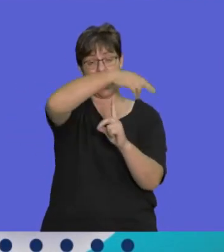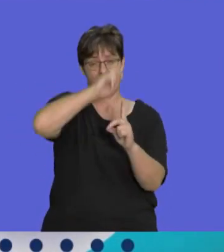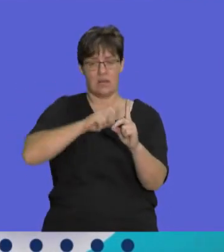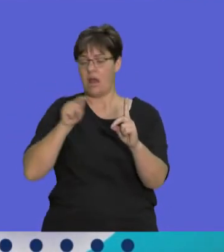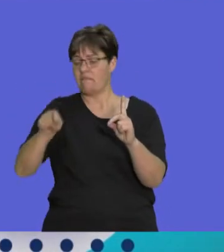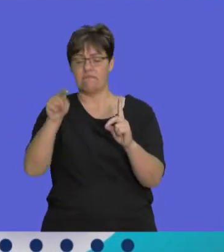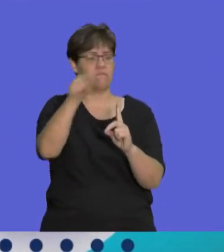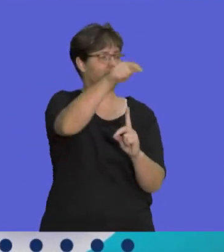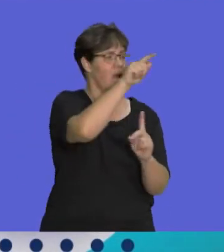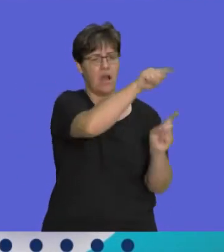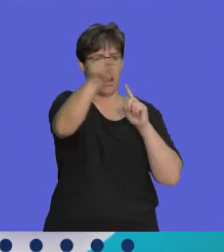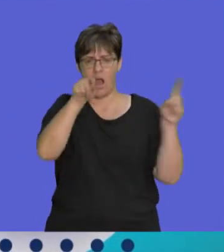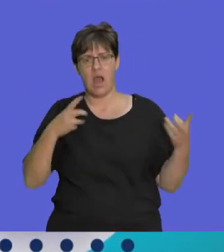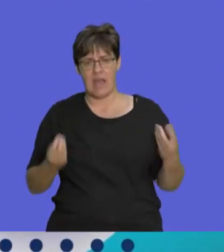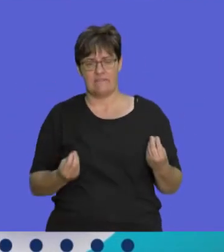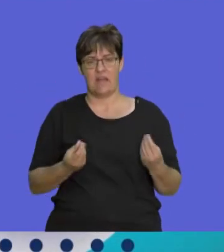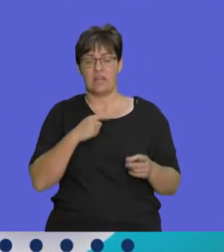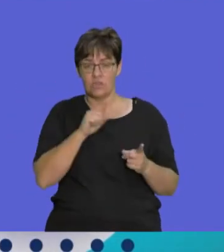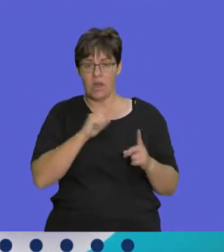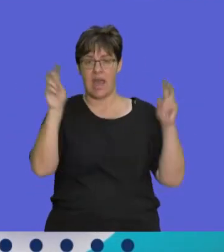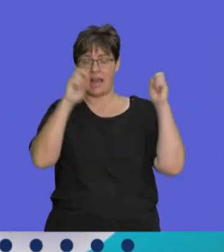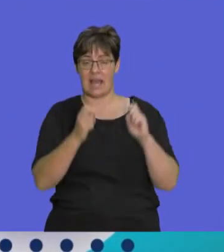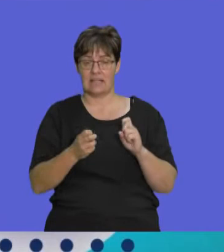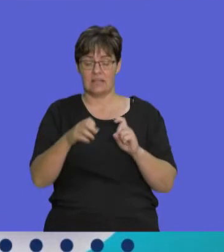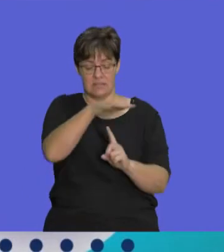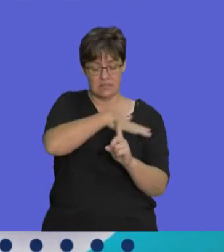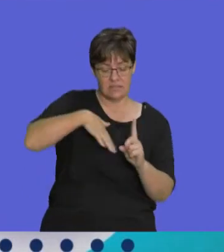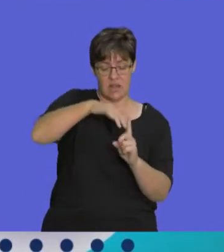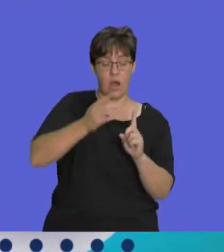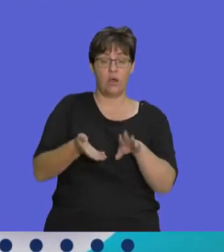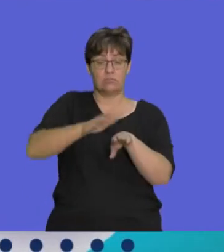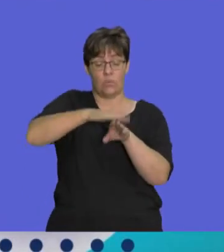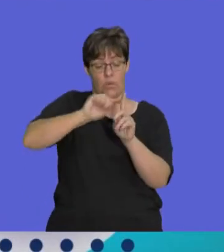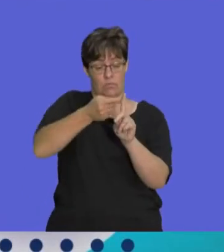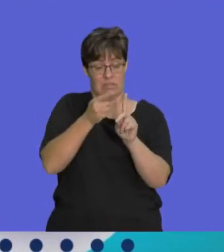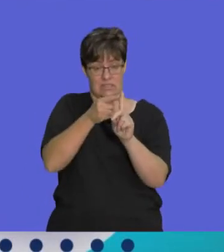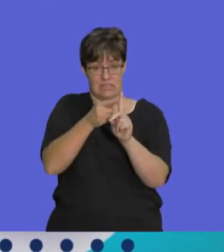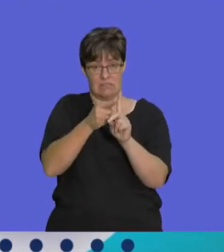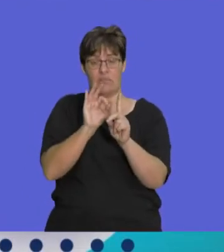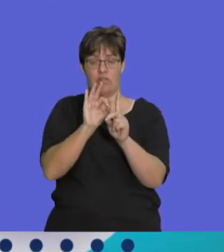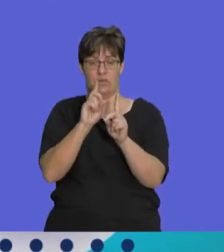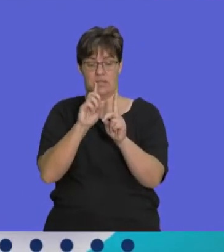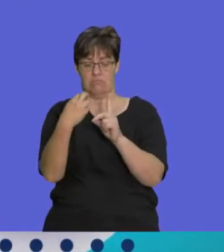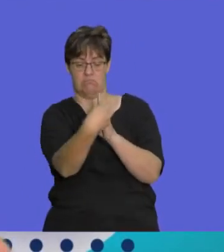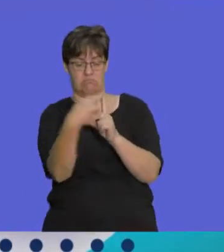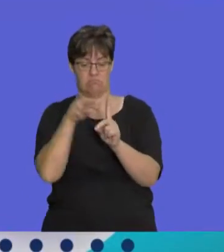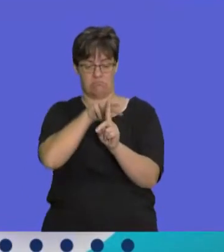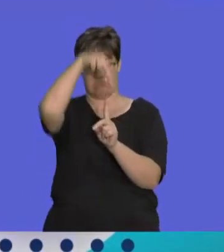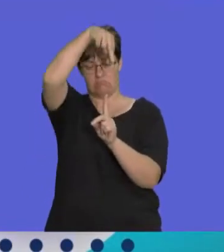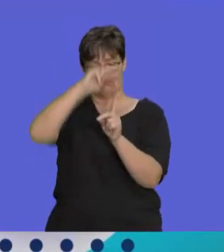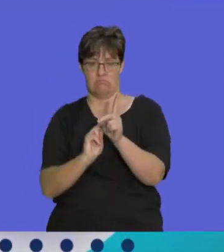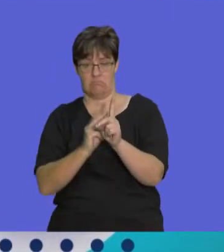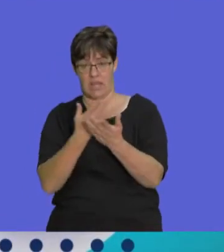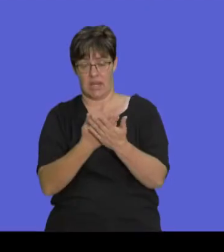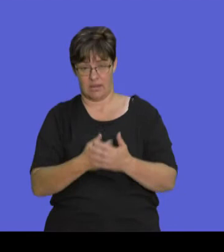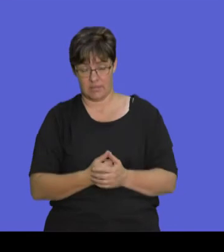is in all the planes you can think of. Hence, we say the electric field around a point charge is actually three-dimensional, right?